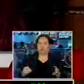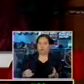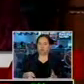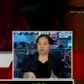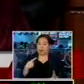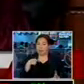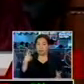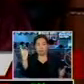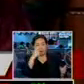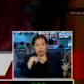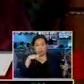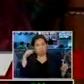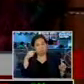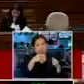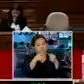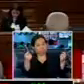objection?